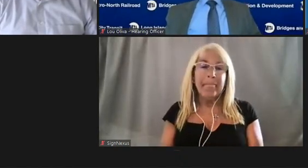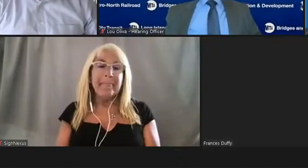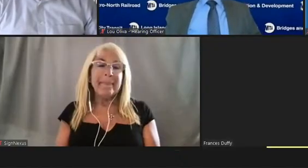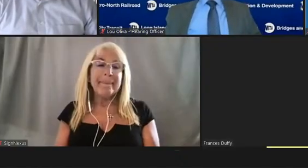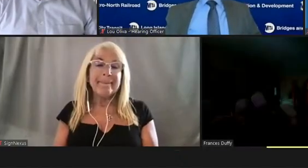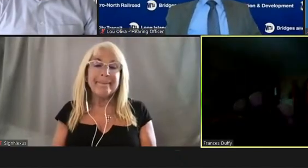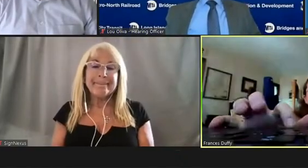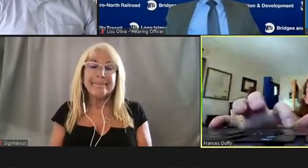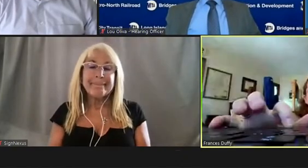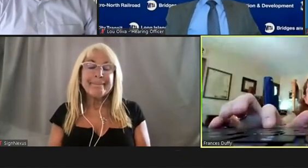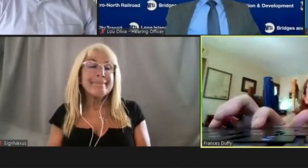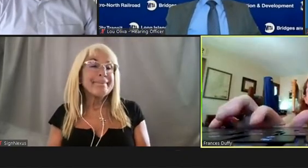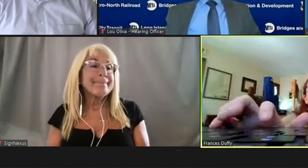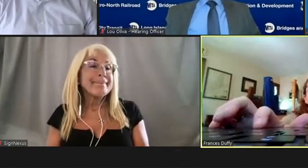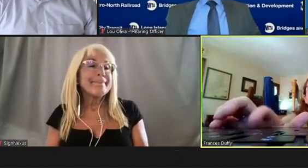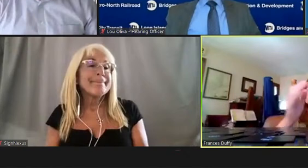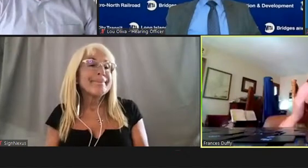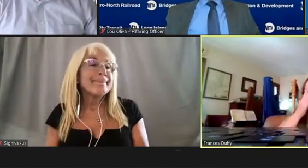om